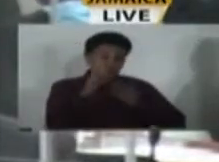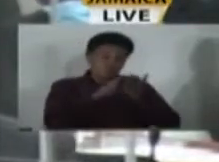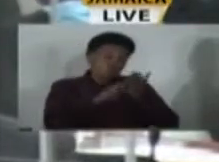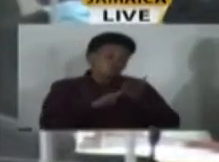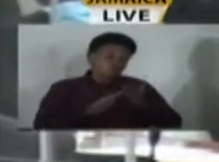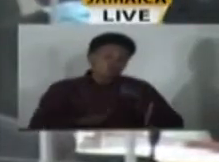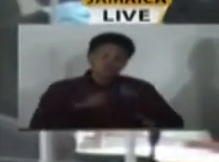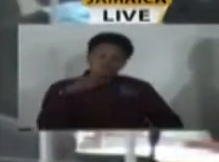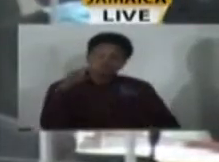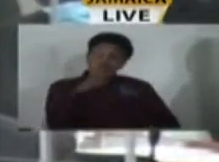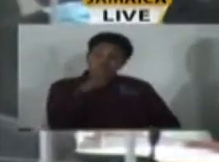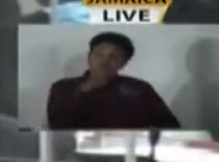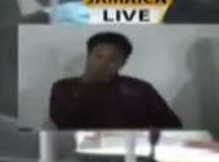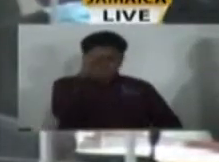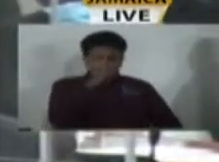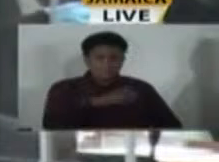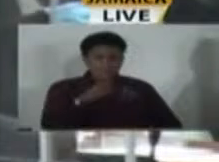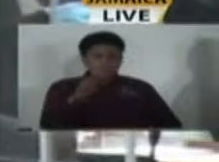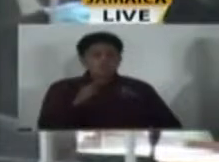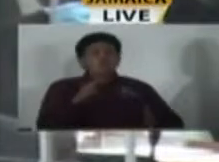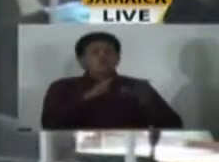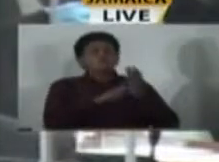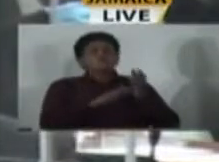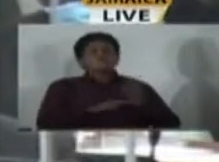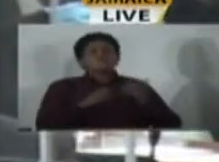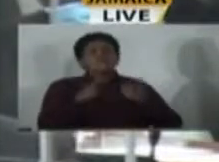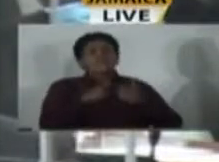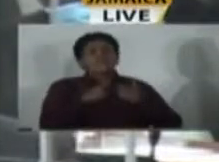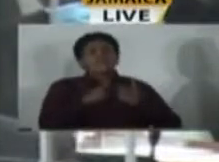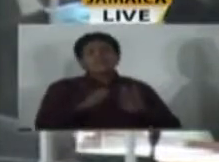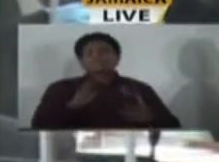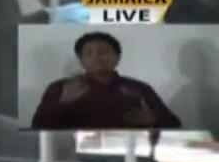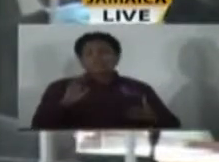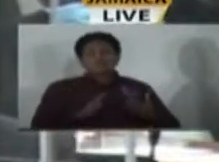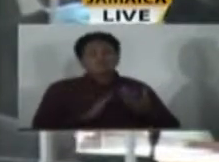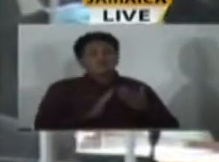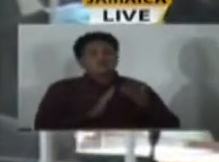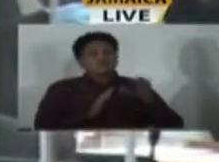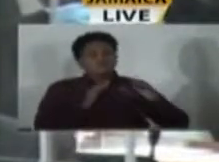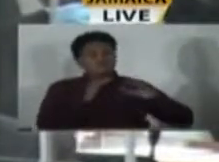registered mail or electronically.